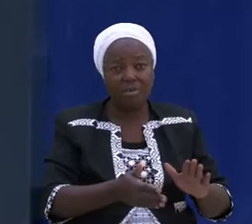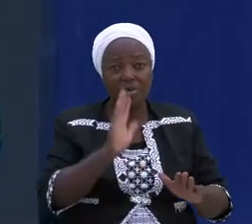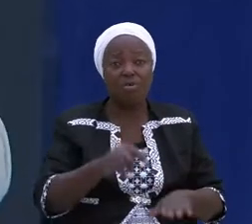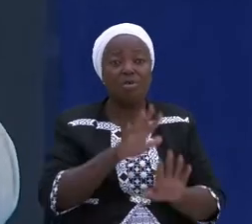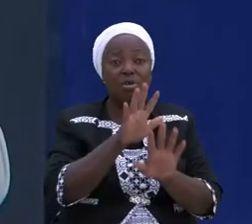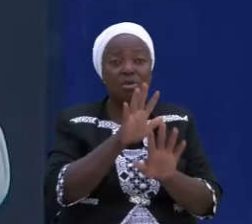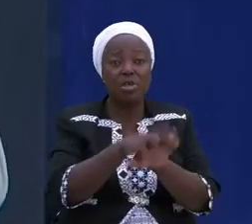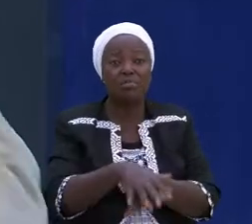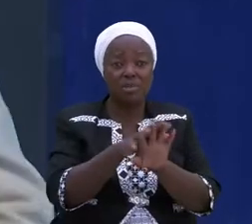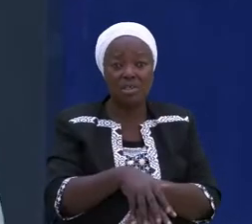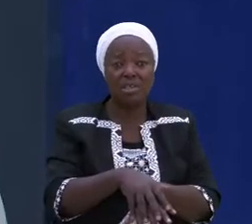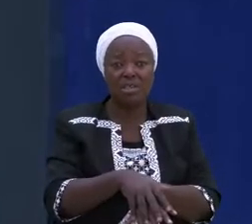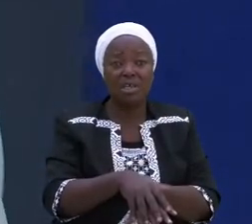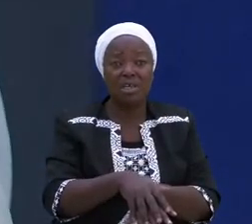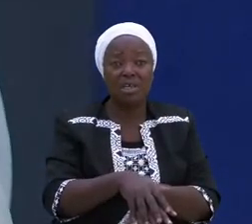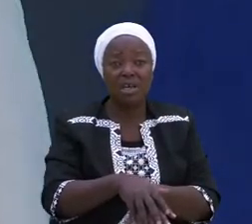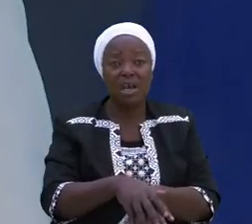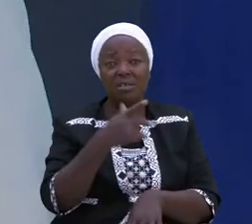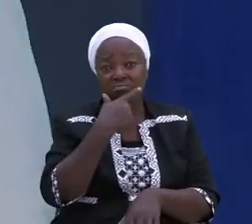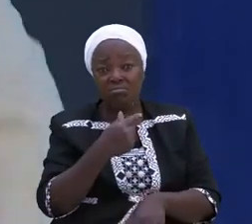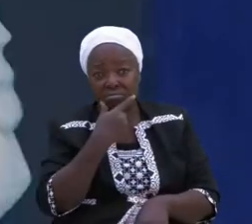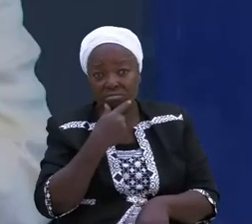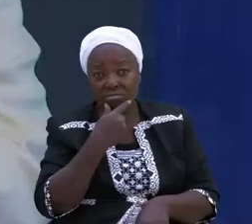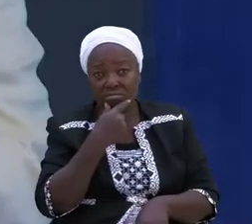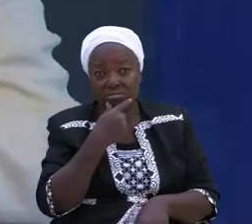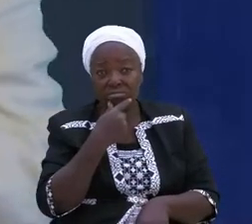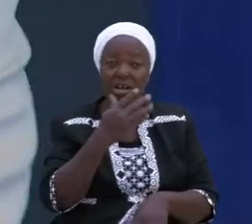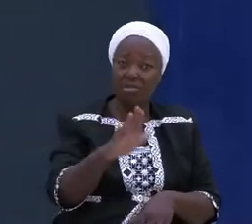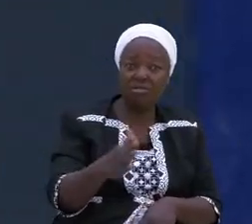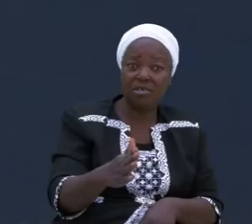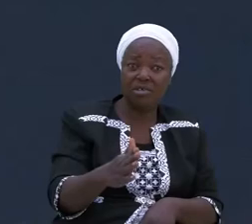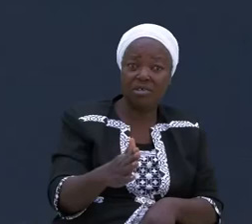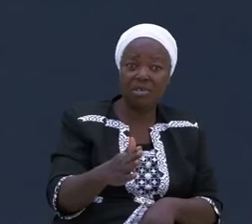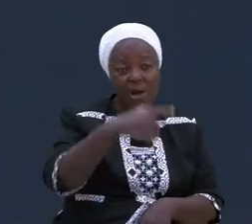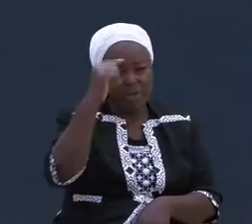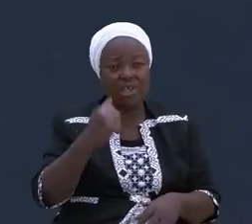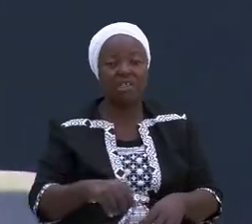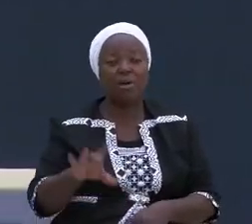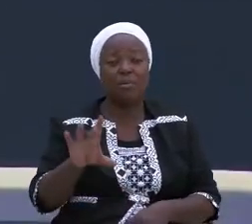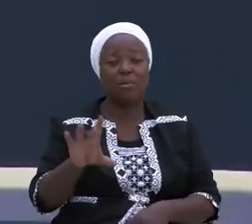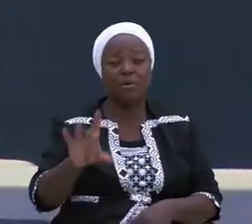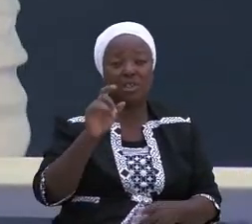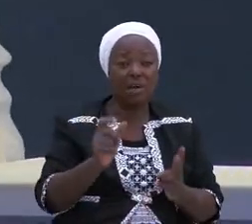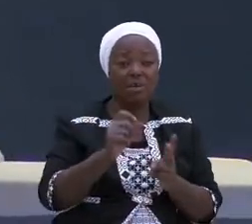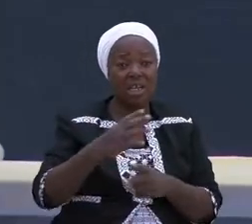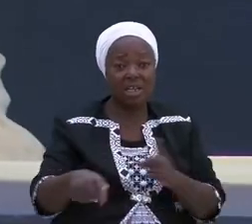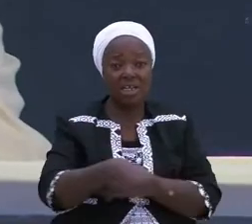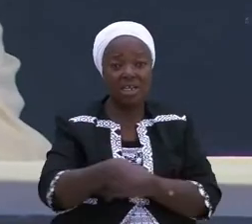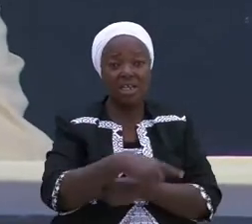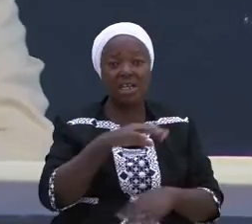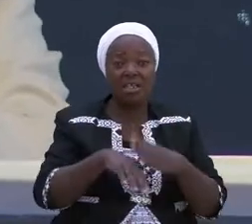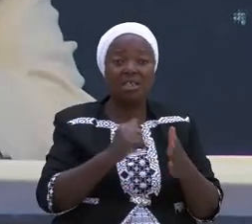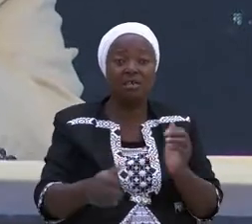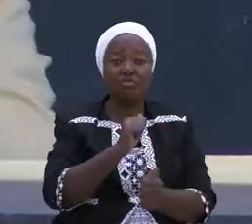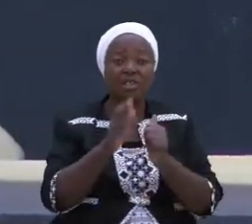hypocrisy. Because he has appointed a day in the which he will judge the